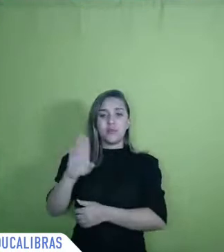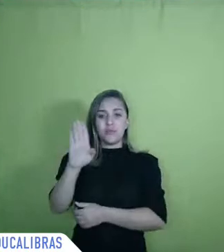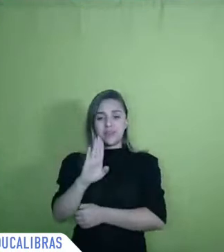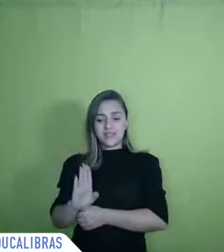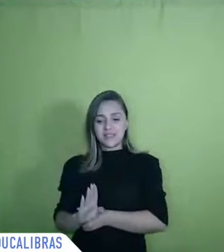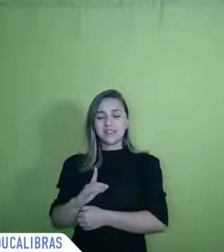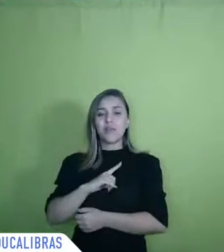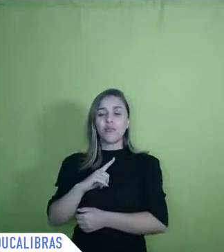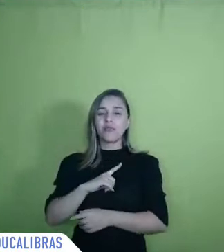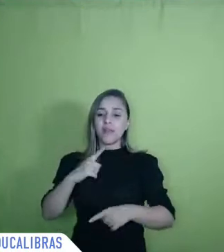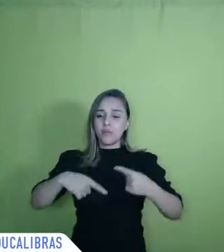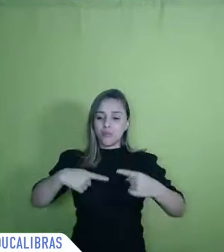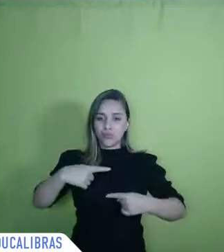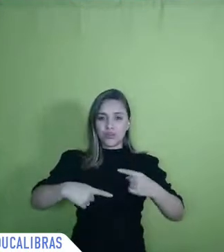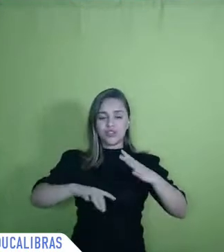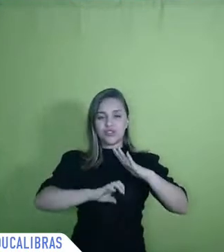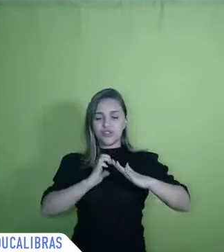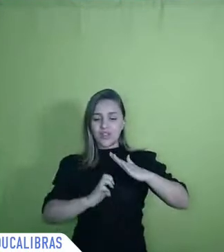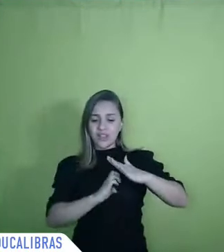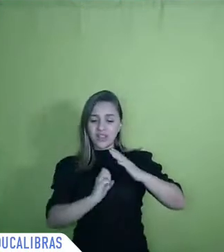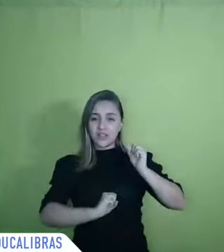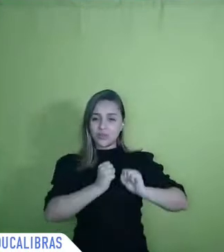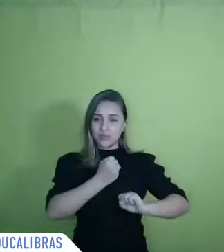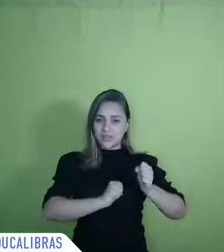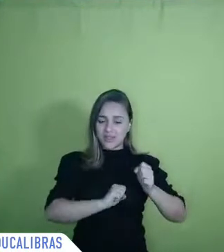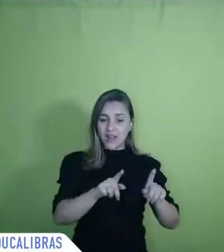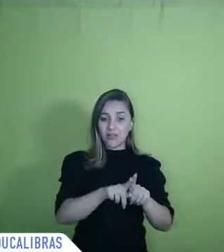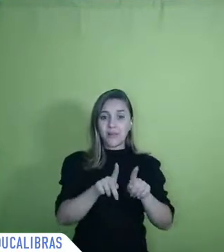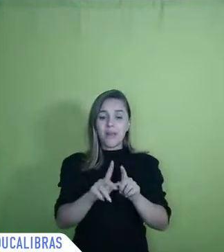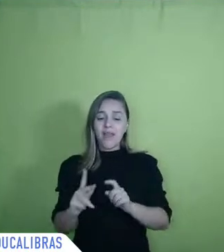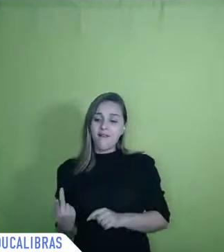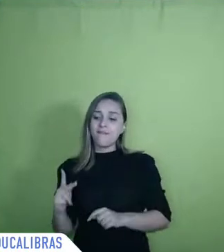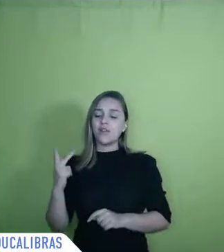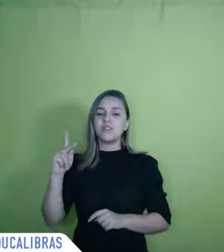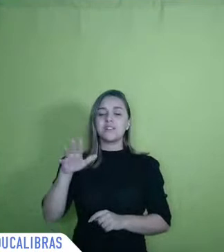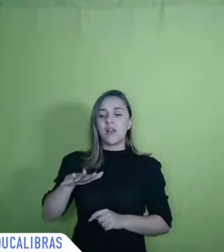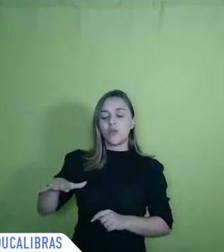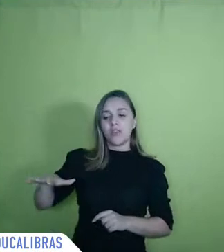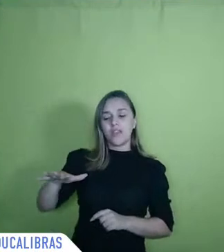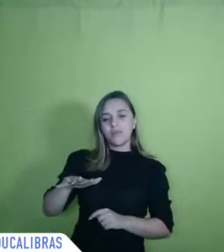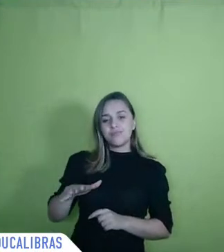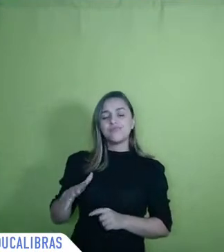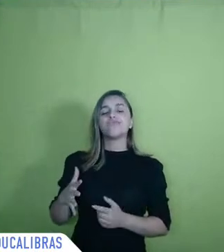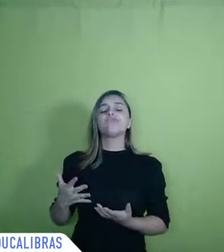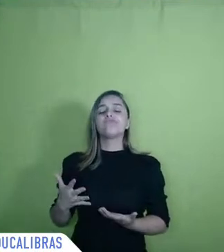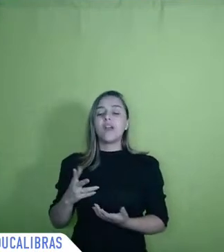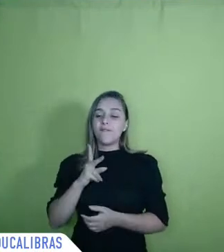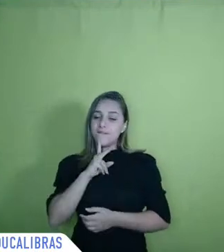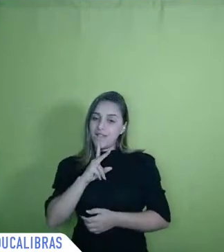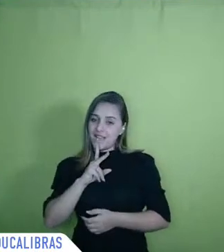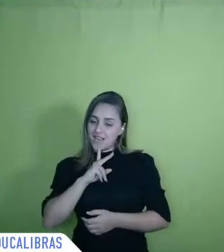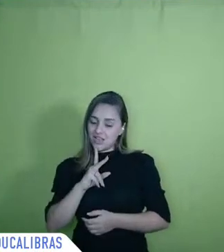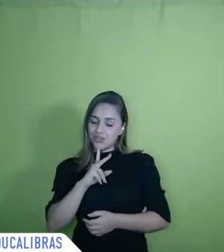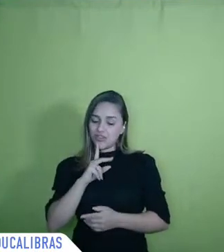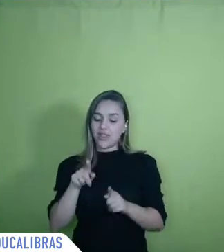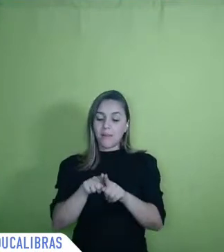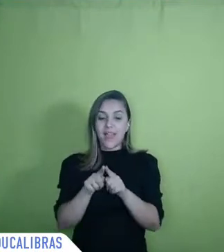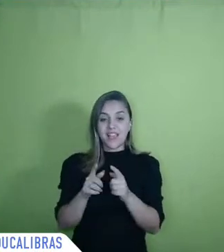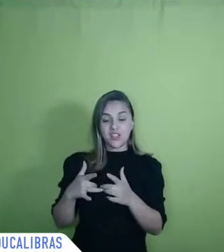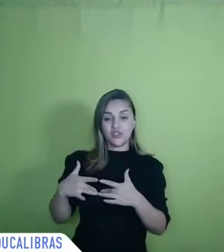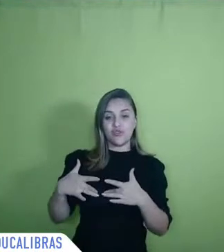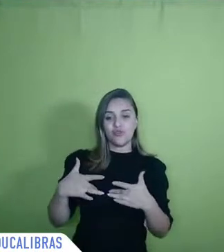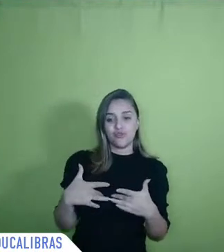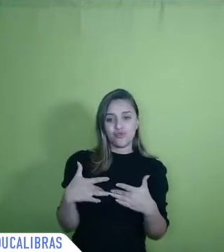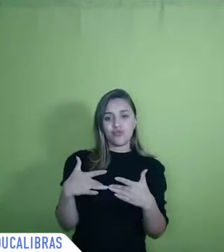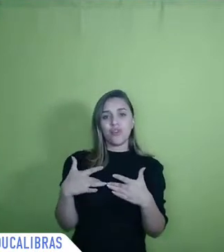to correct the path in Brazil and talk about the industries and value the green